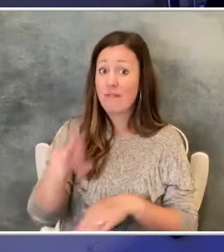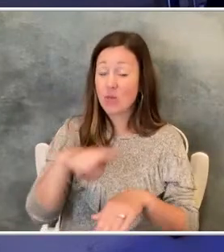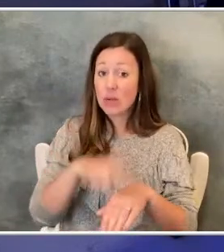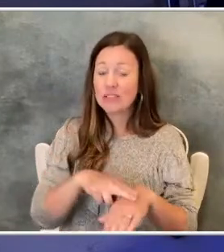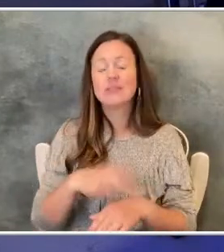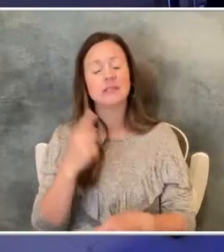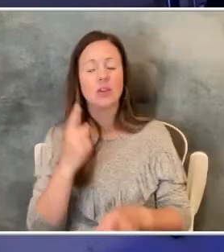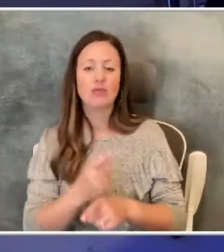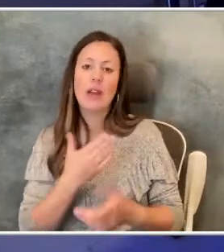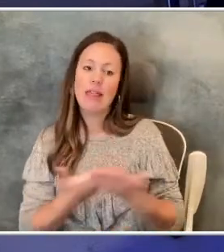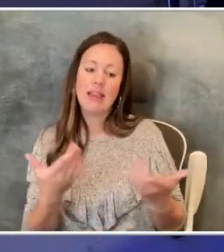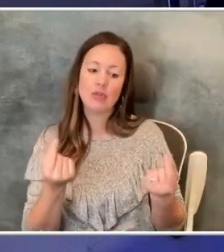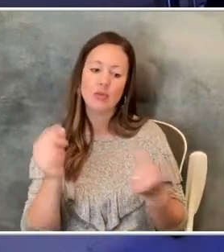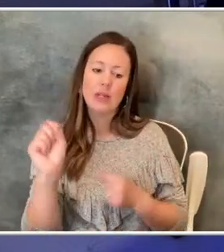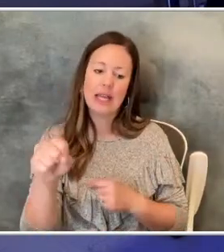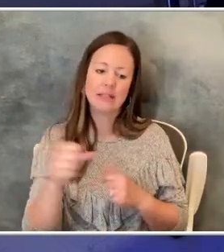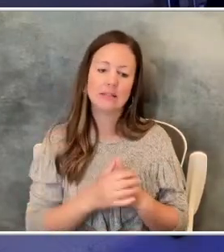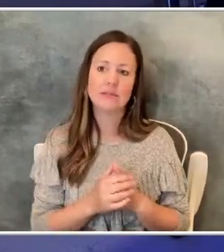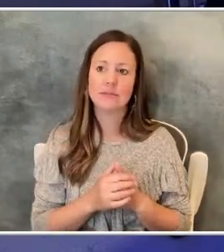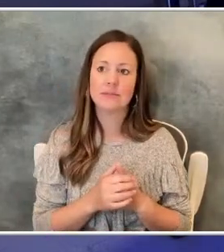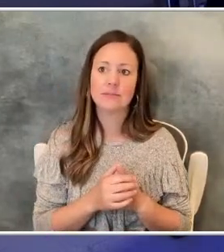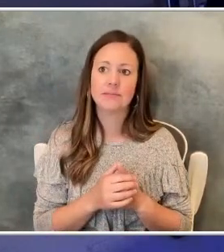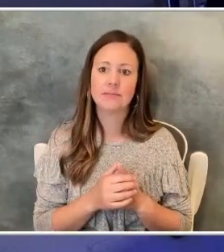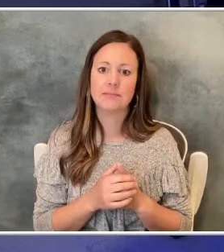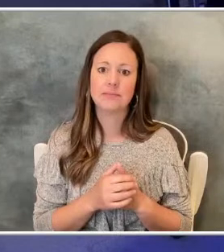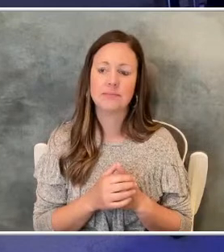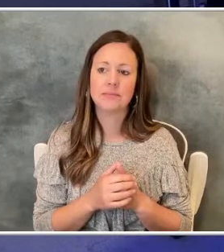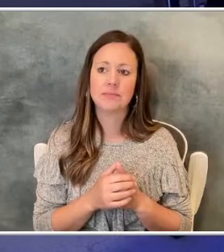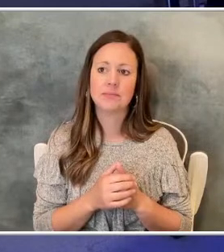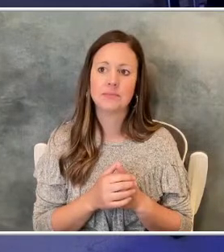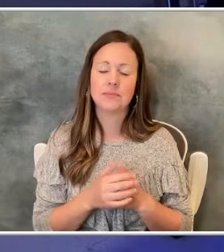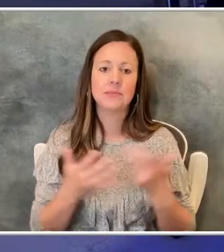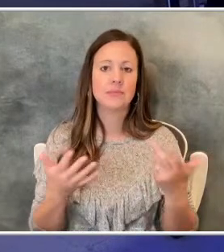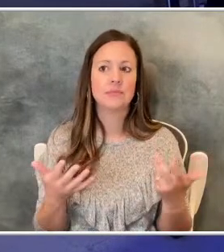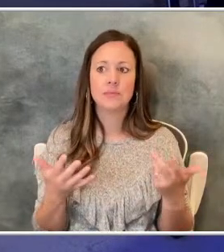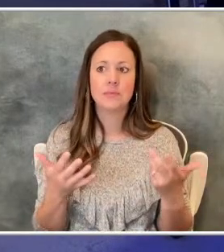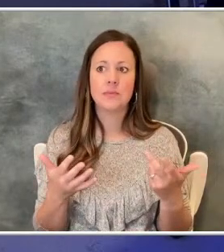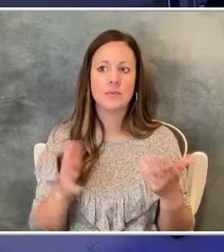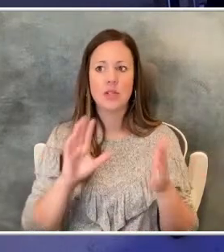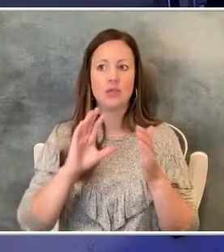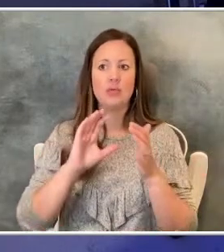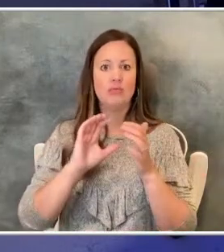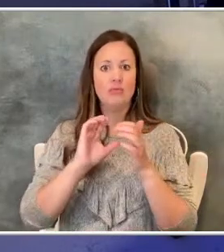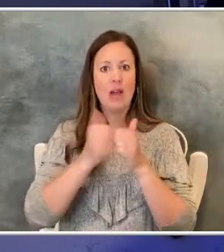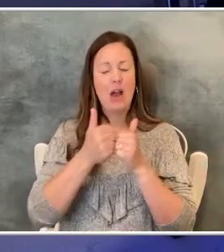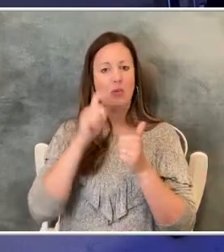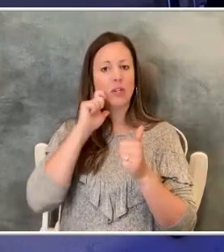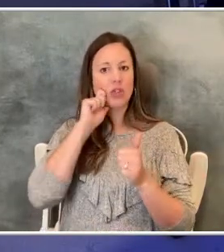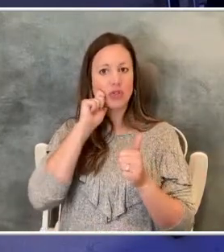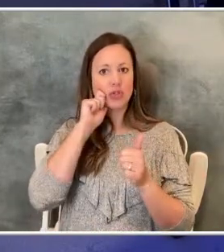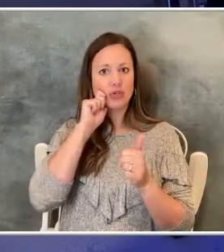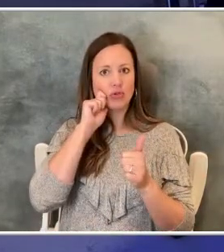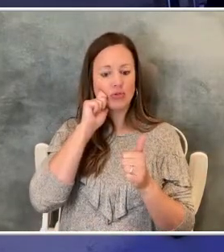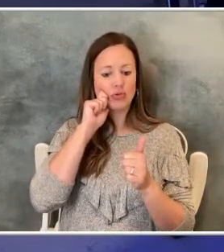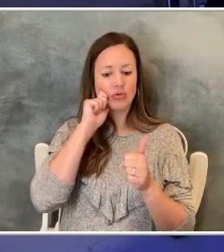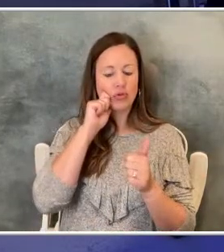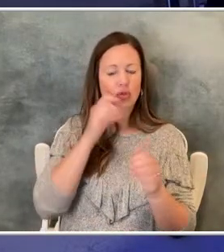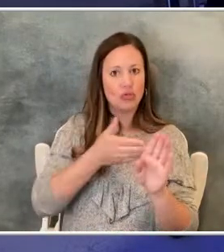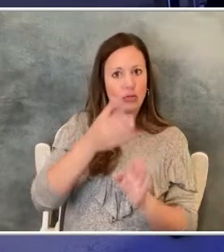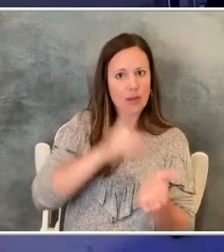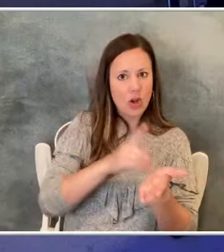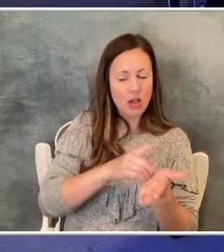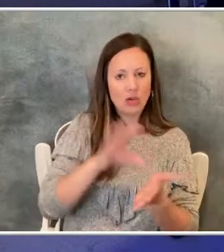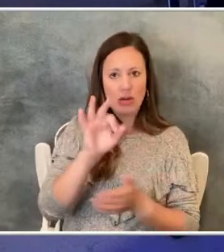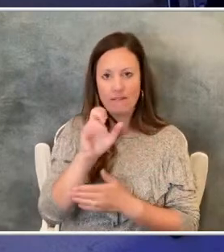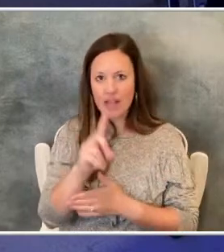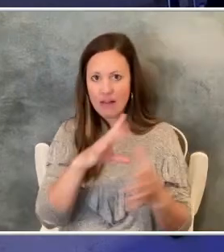to do. So how in the know is the dermatology field and specialty connected to this particular disease? And is there